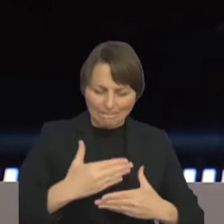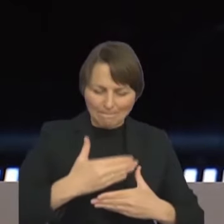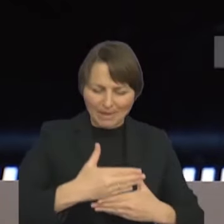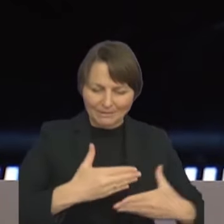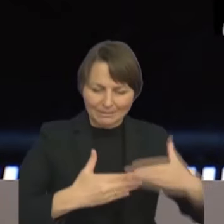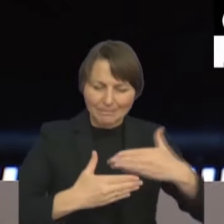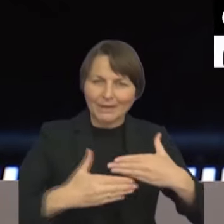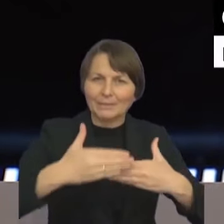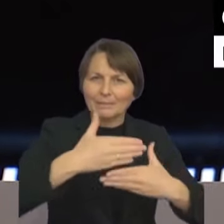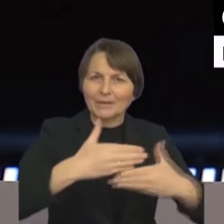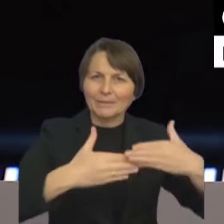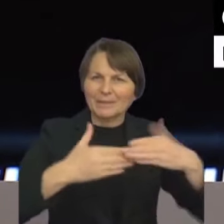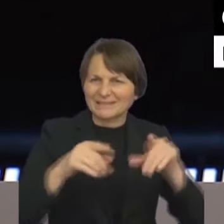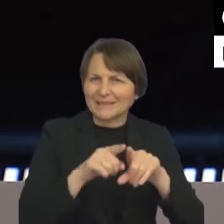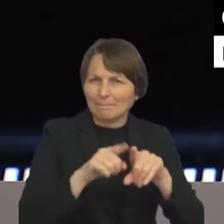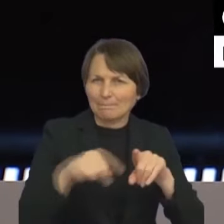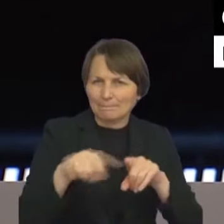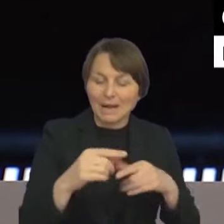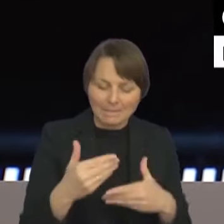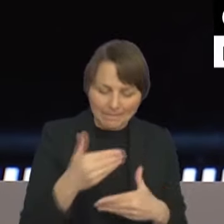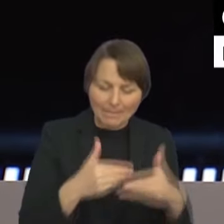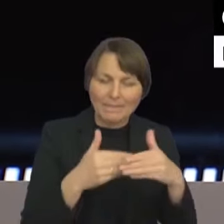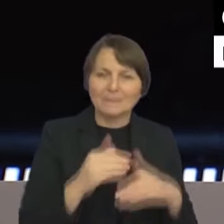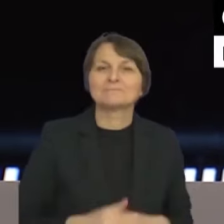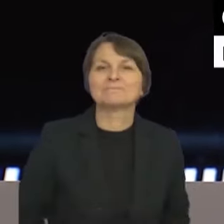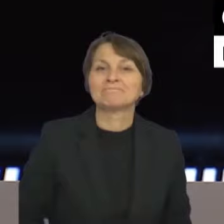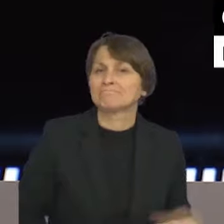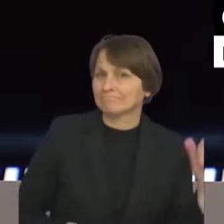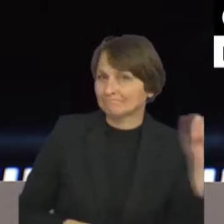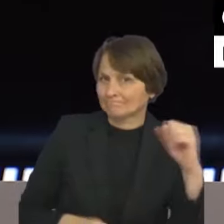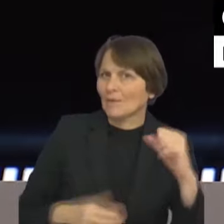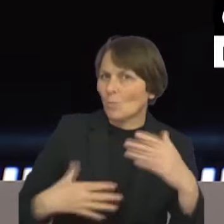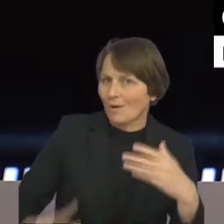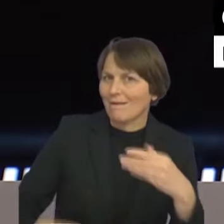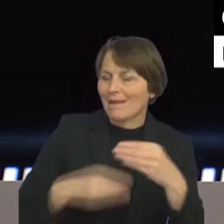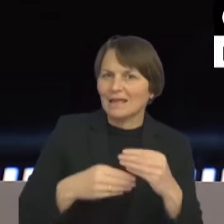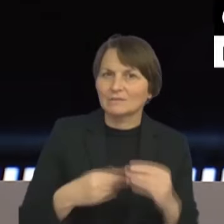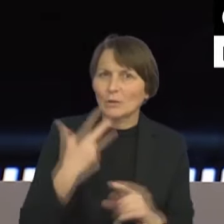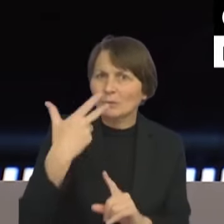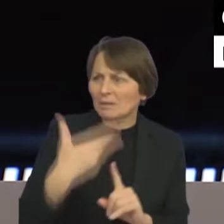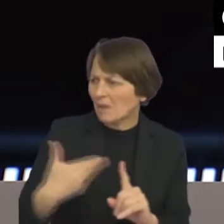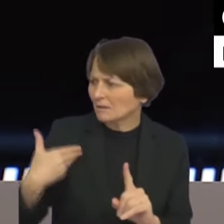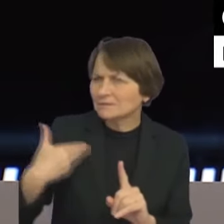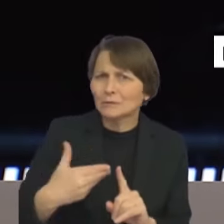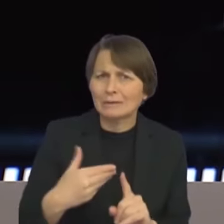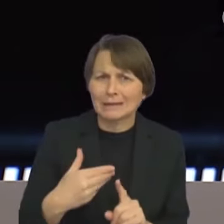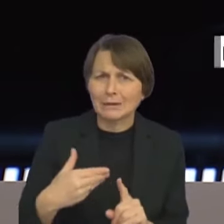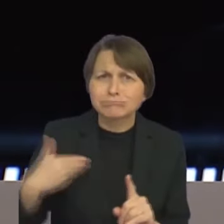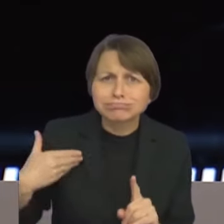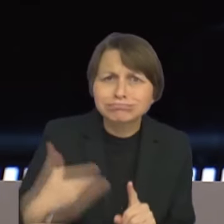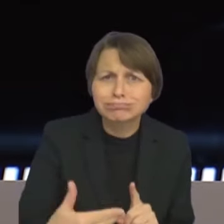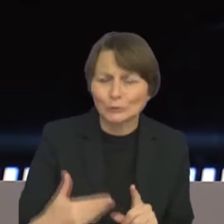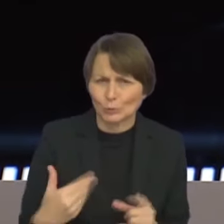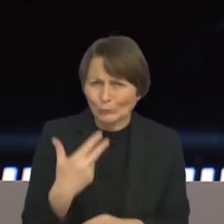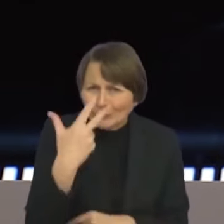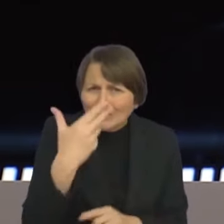Yes, you know, I would like to add something. You know, it's only been 3 months. 3 months is really not much at all. And what we can